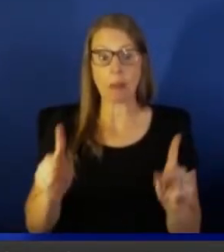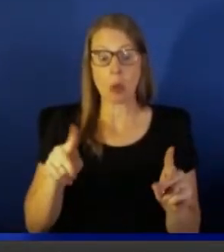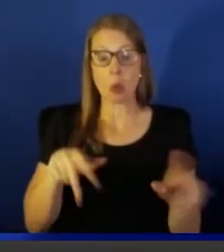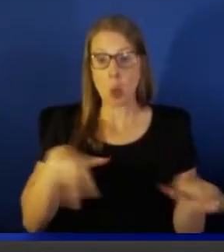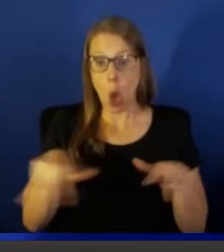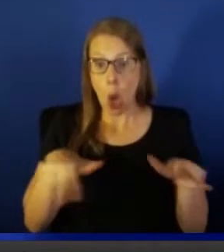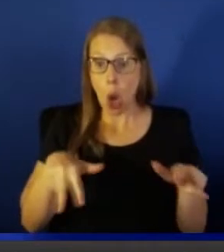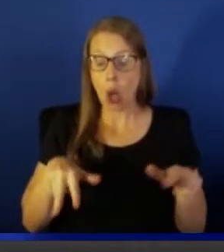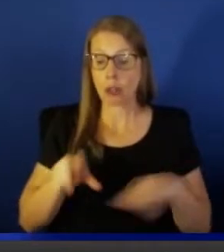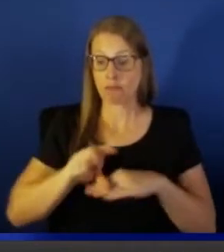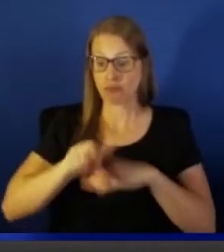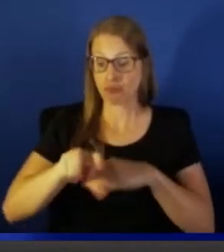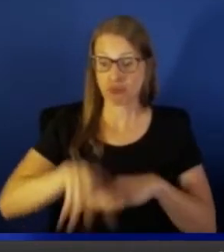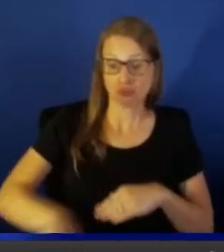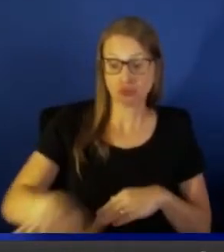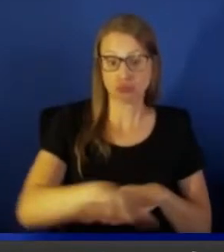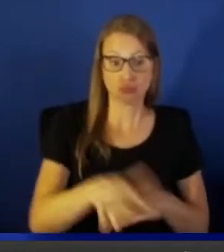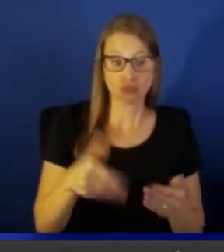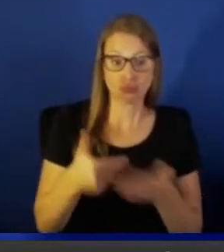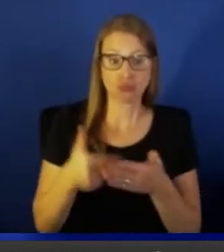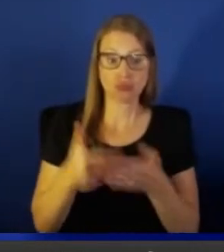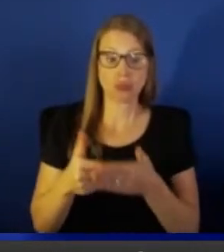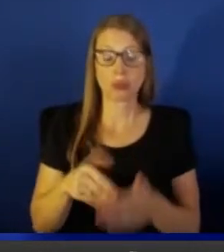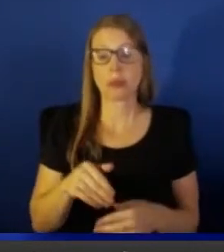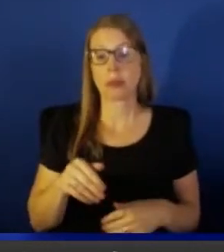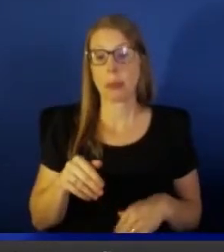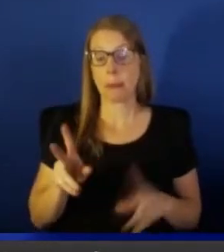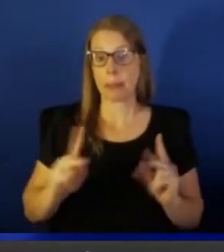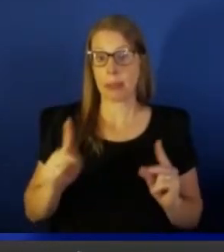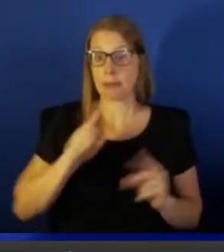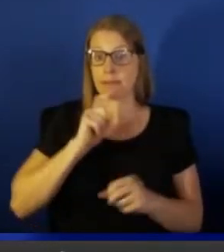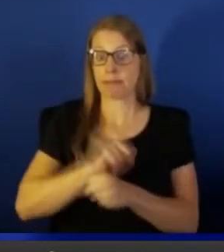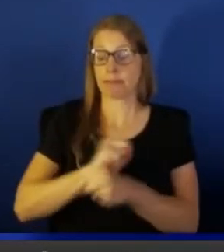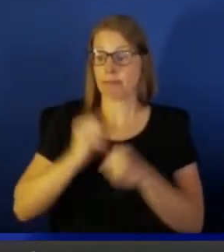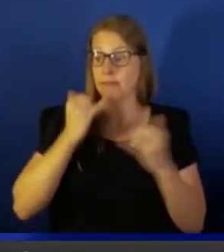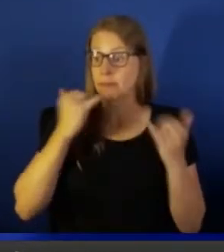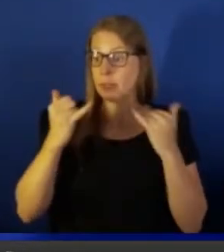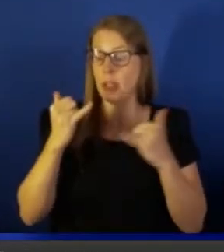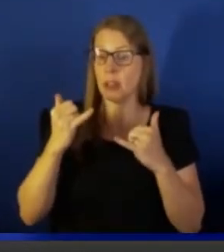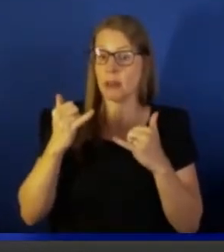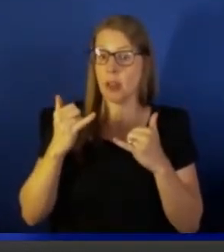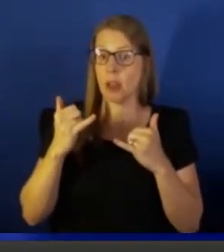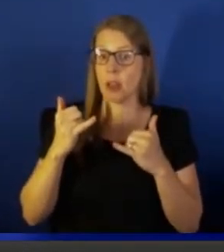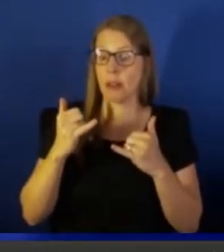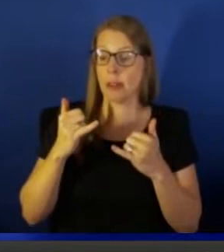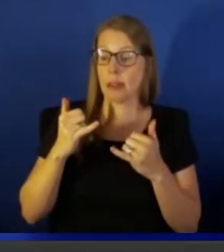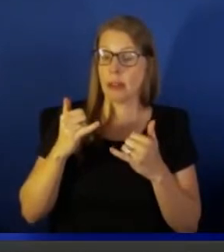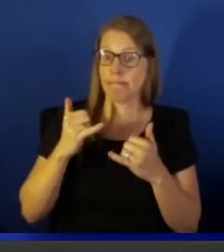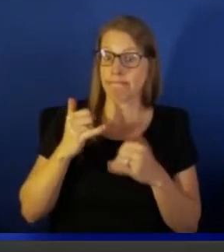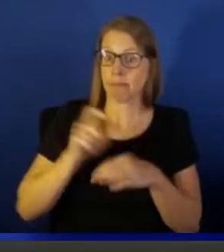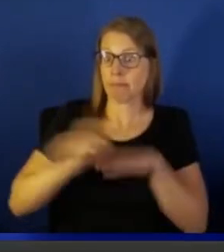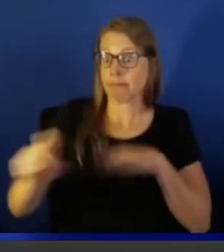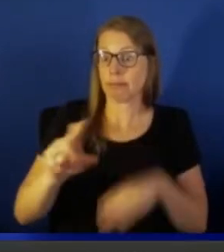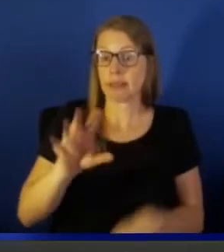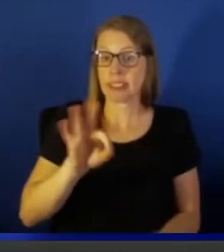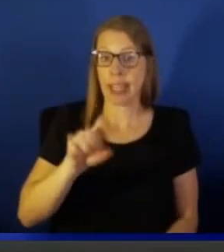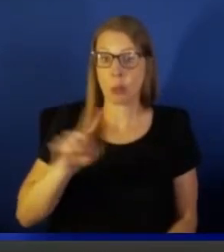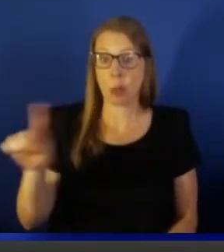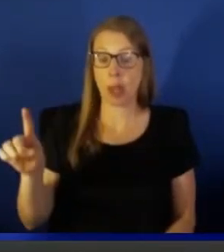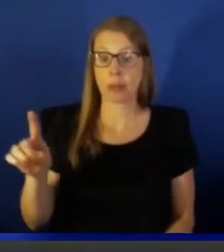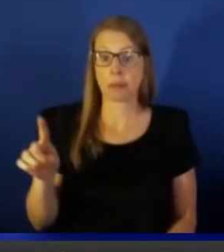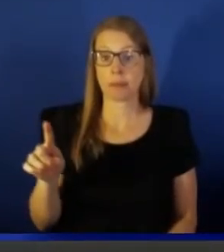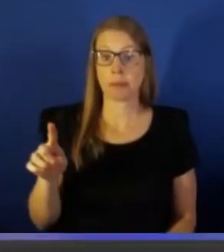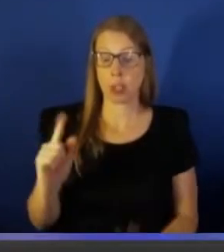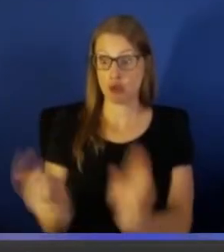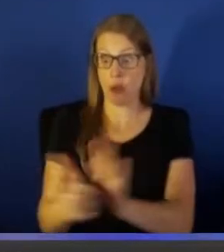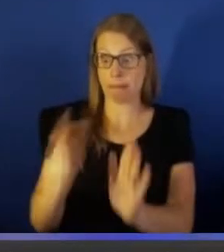investment in the spaces nearby, right? Folks that actually are calling a neighborhood watch line or 911, right? It's that sort of engagement. That pride in where